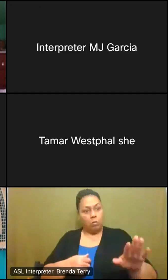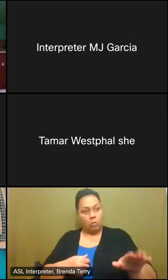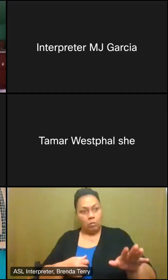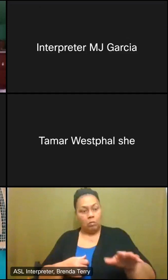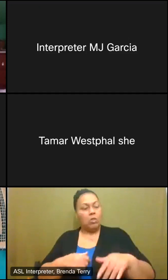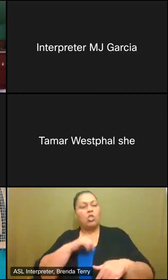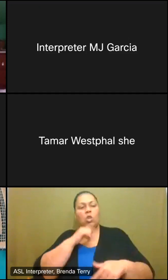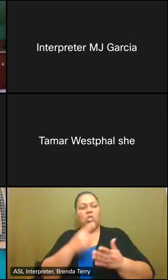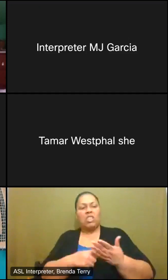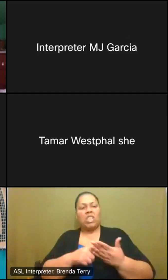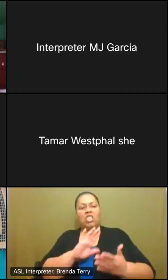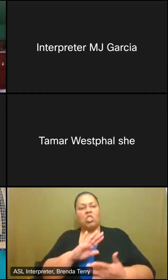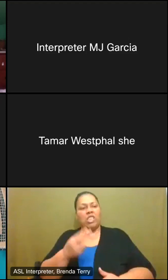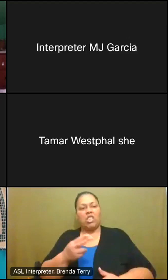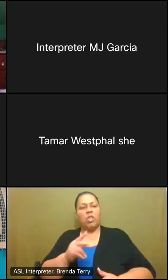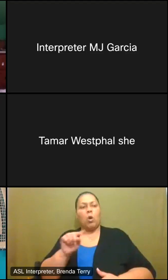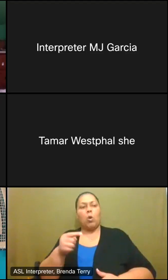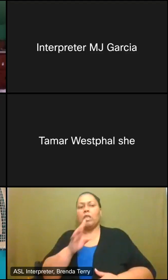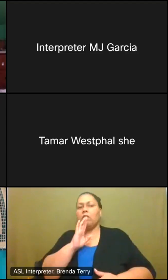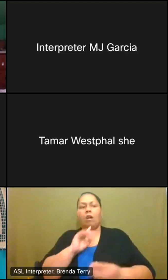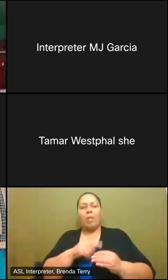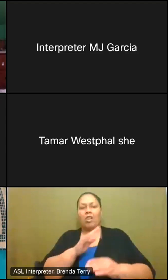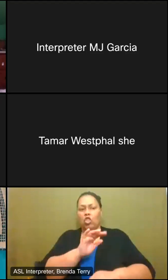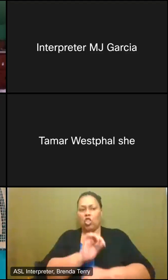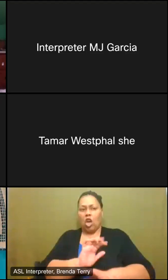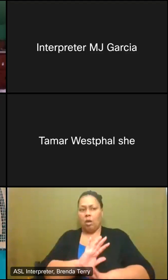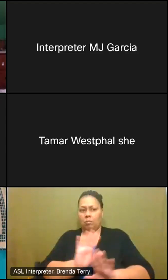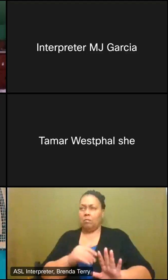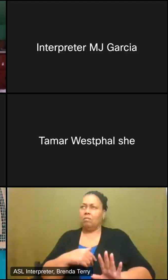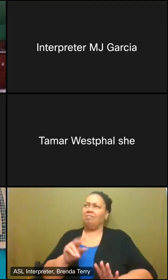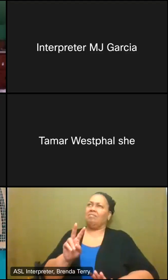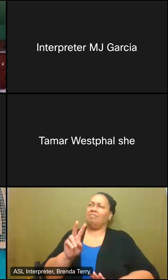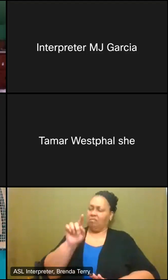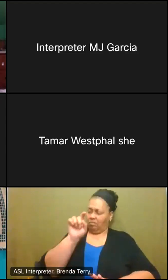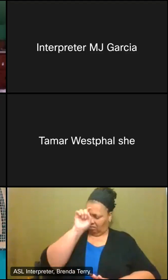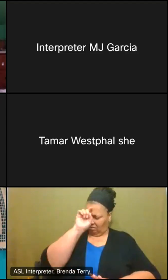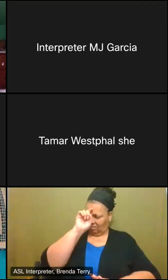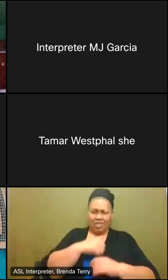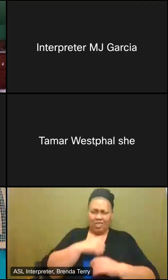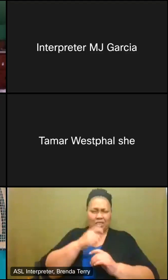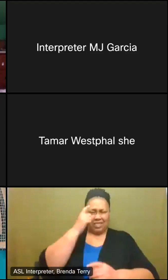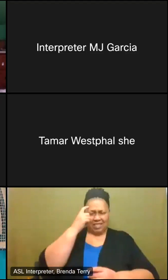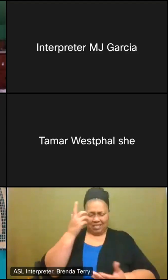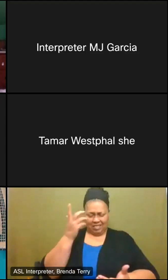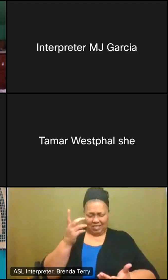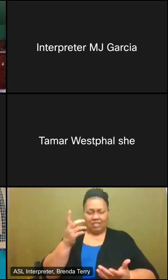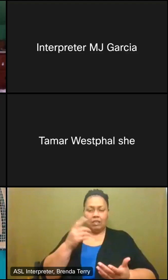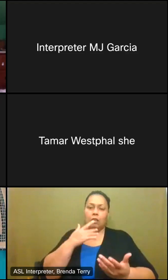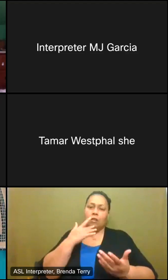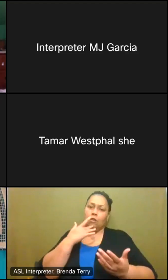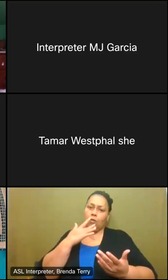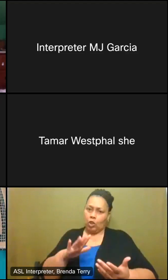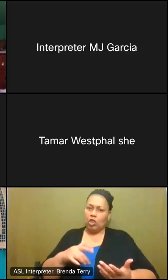your history, just talk about your job. And that just didn't make sense to me. And so I've been fortunate